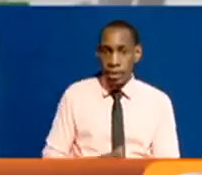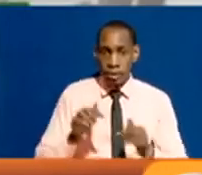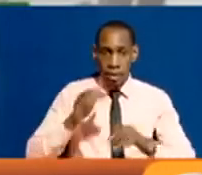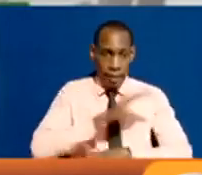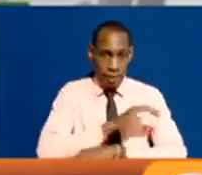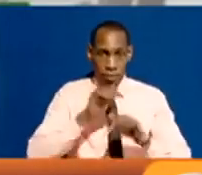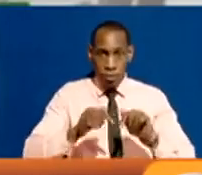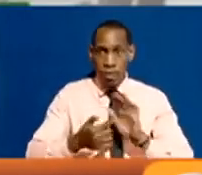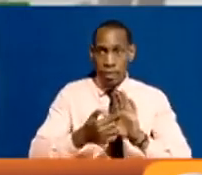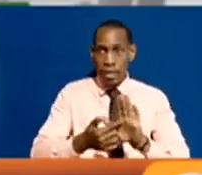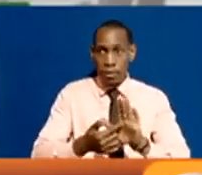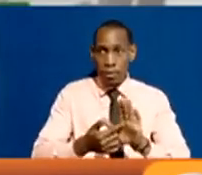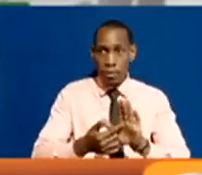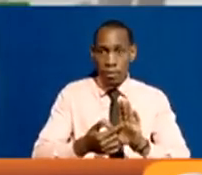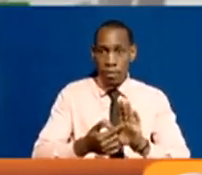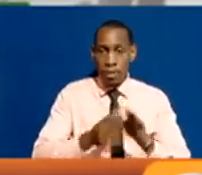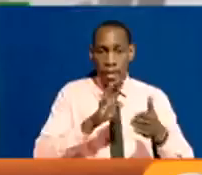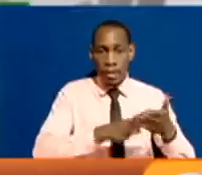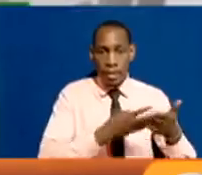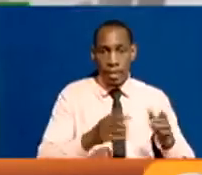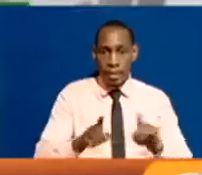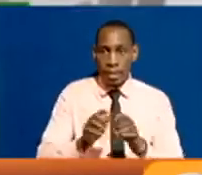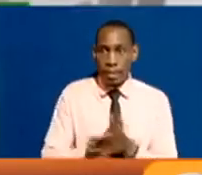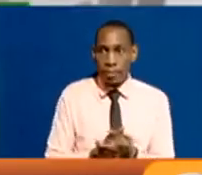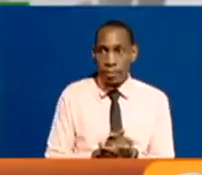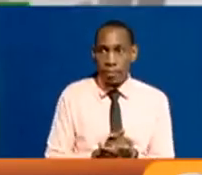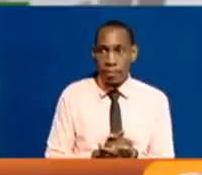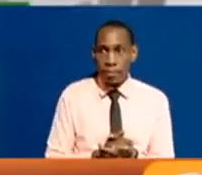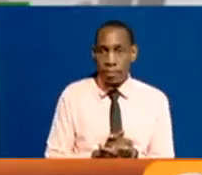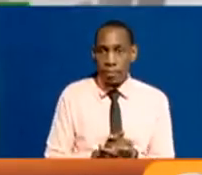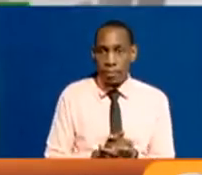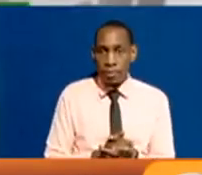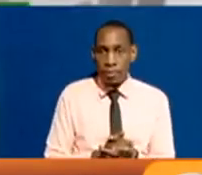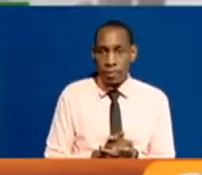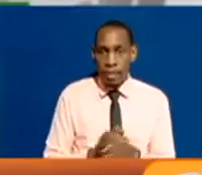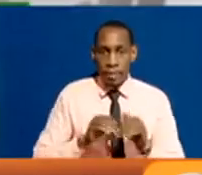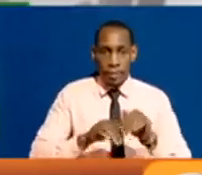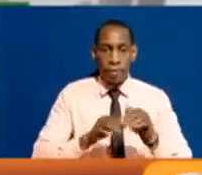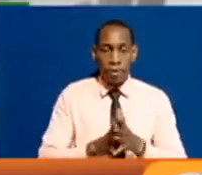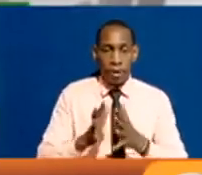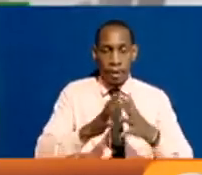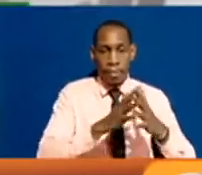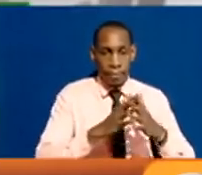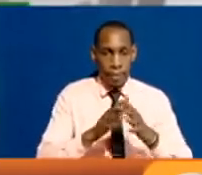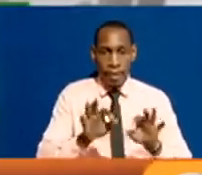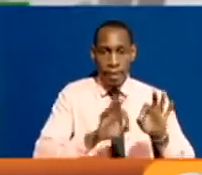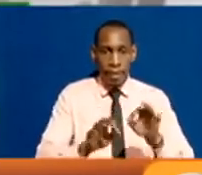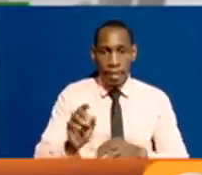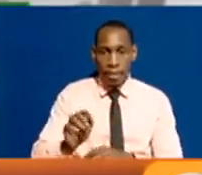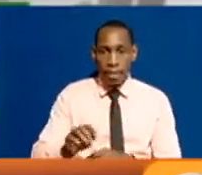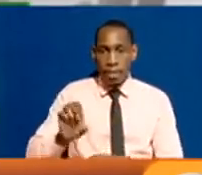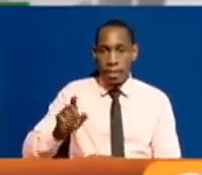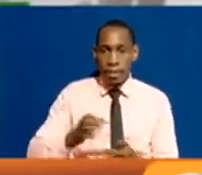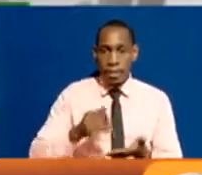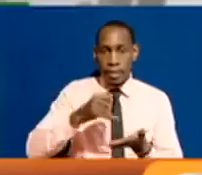afternoon point at a model that has never really lived up to the American-style executive contained in Chapter